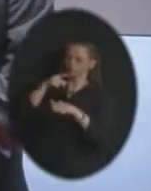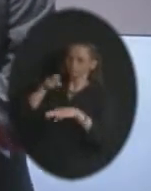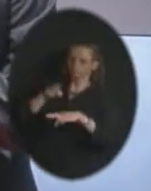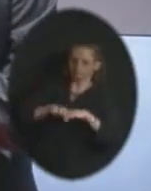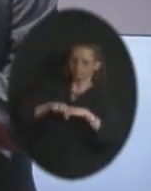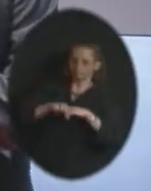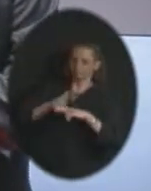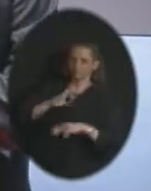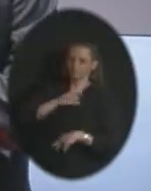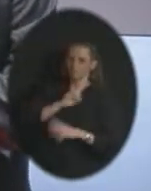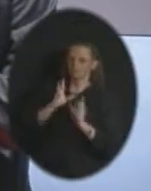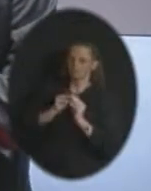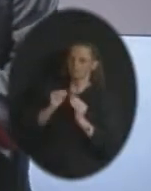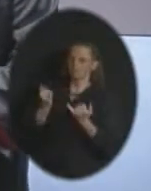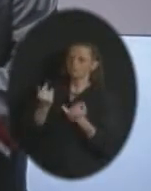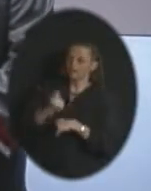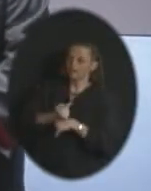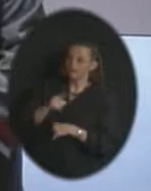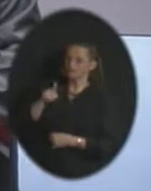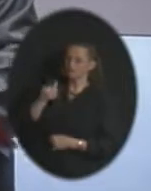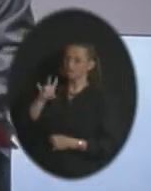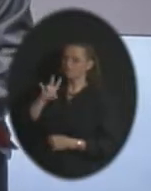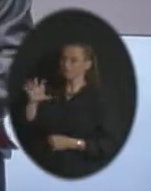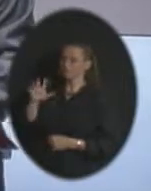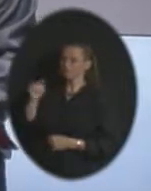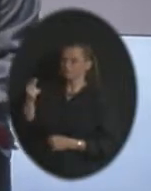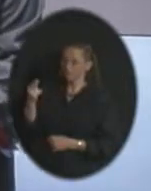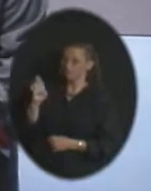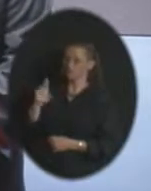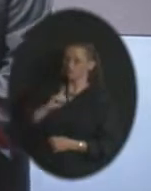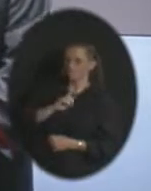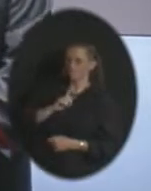175th board meeting. It didn't take,